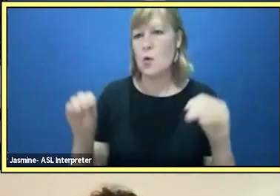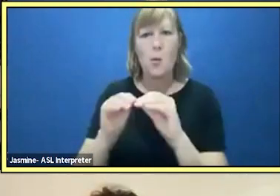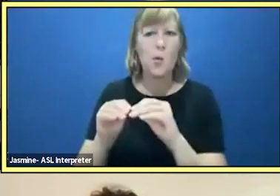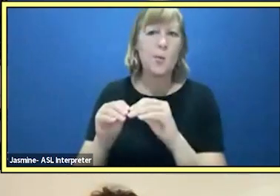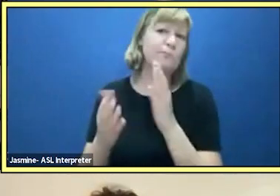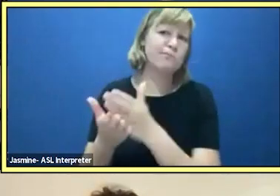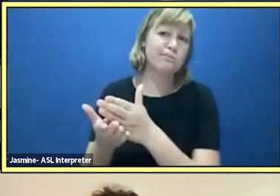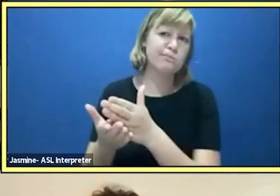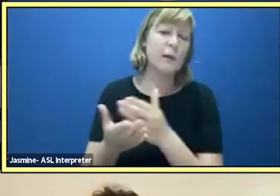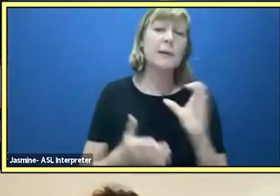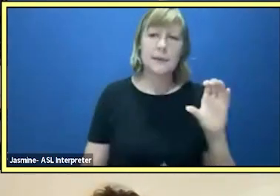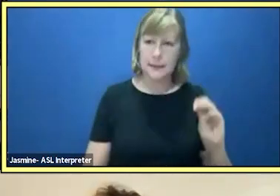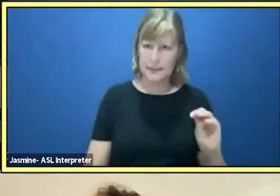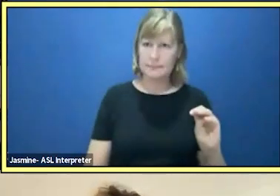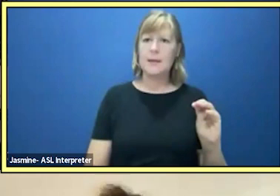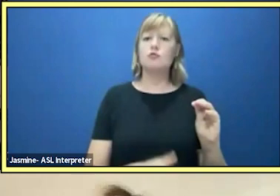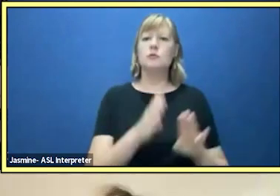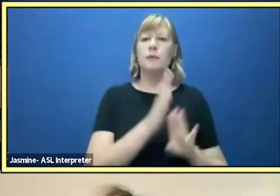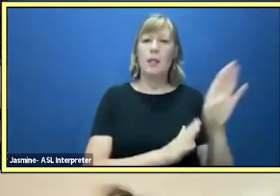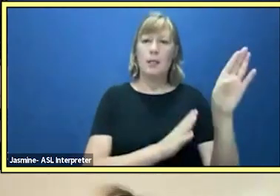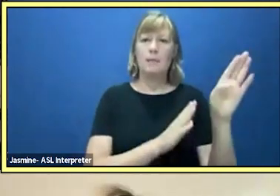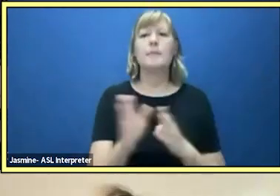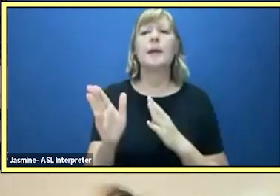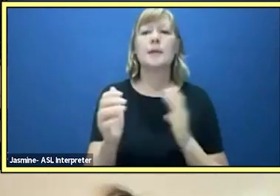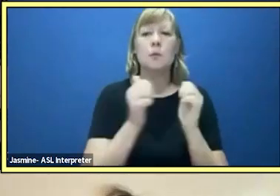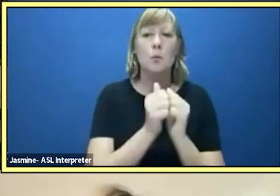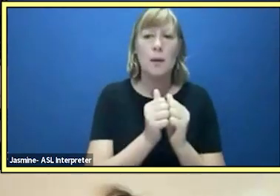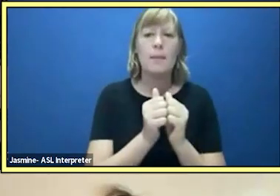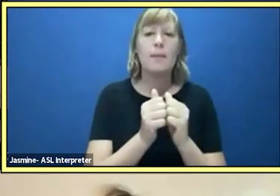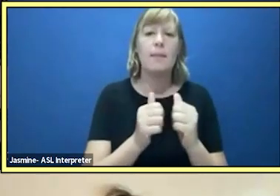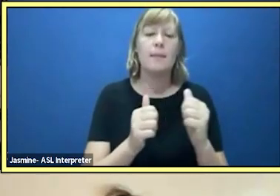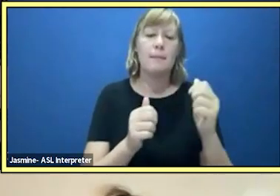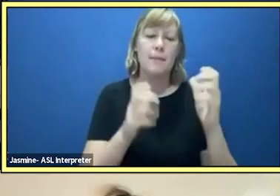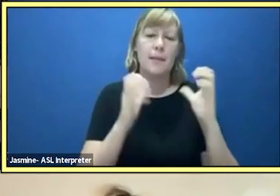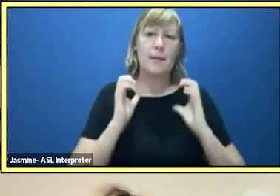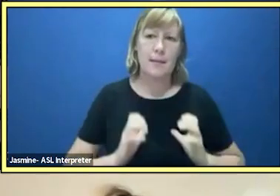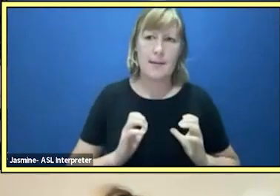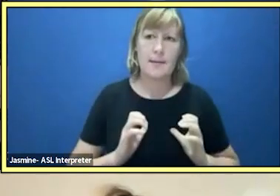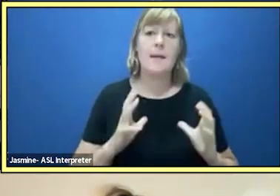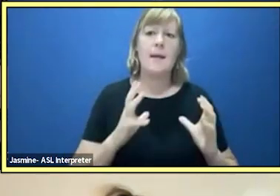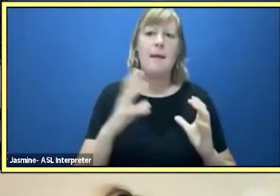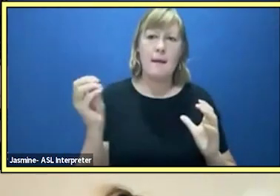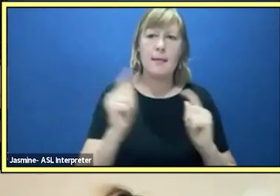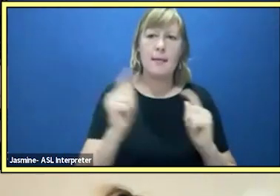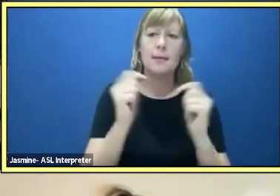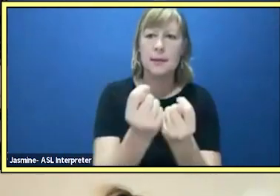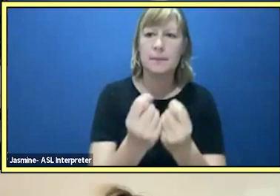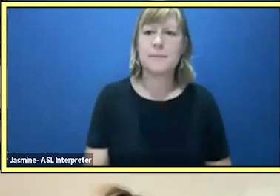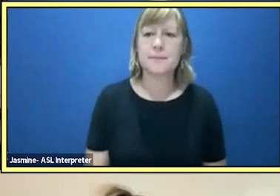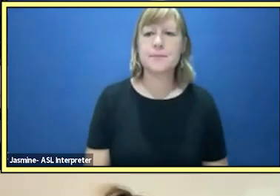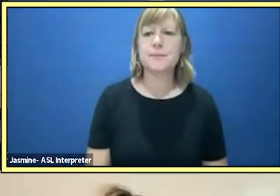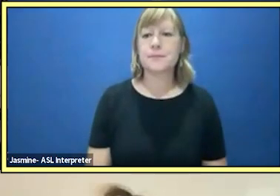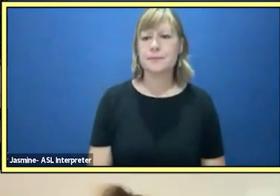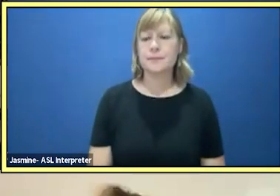with the participant and their team. If we have a plan writer that we're very happy